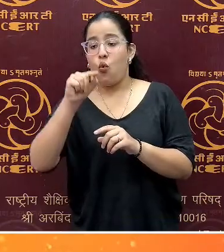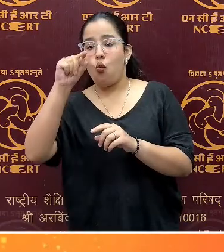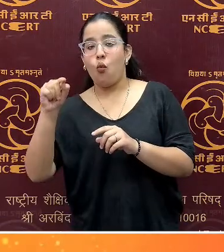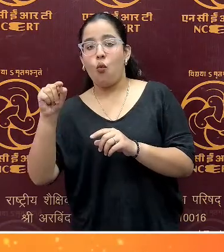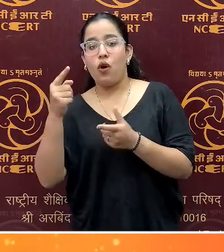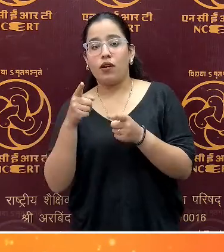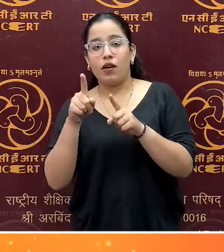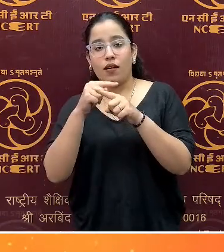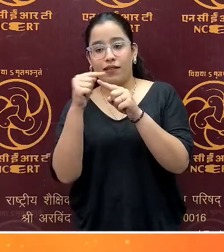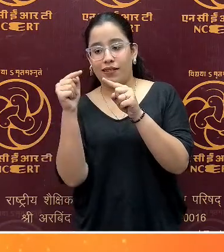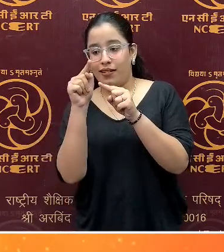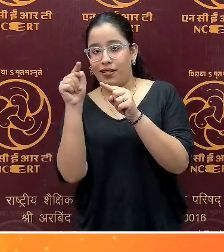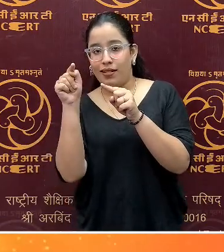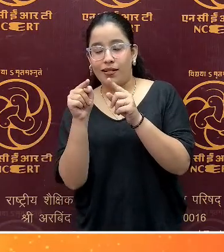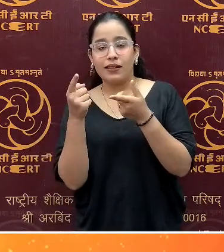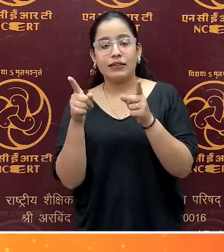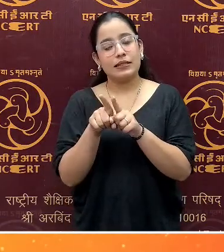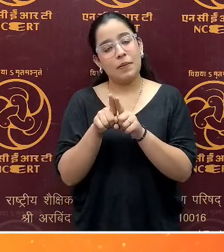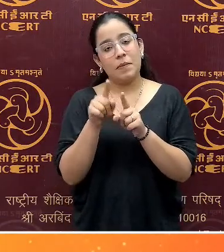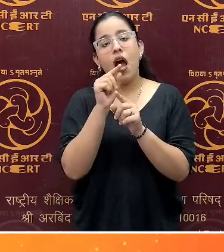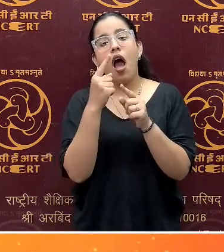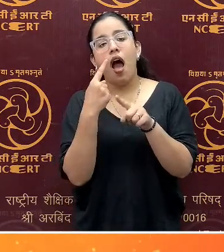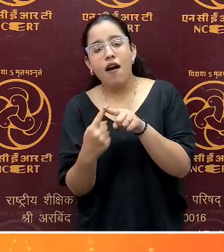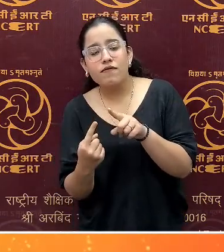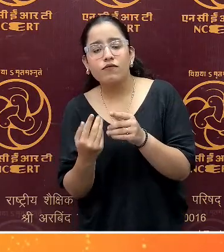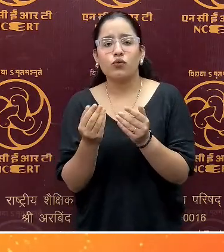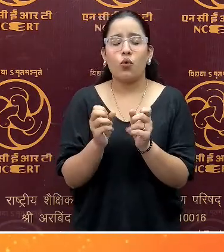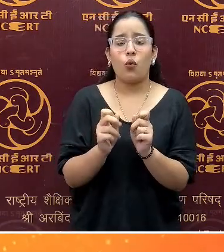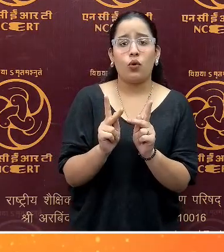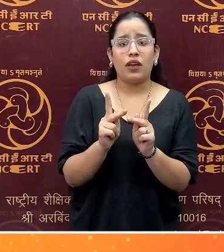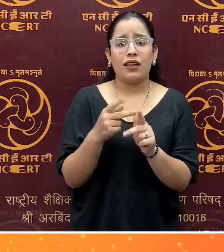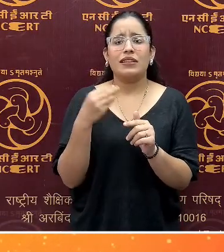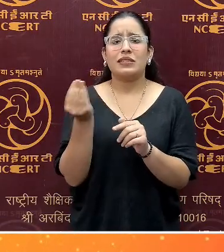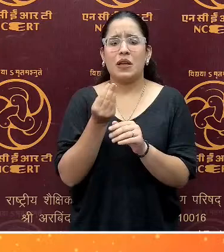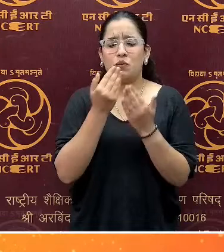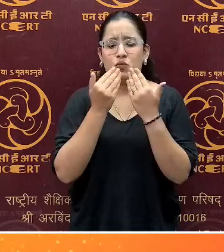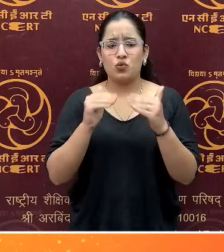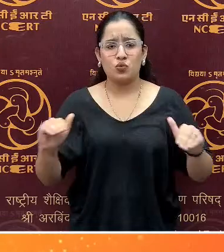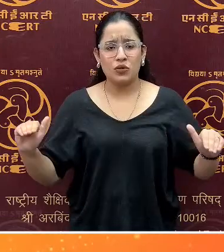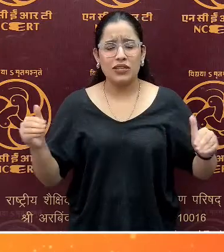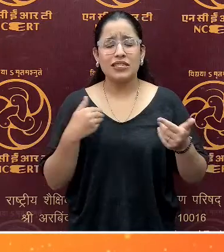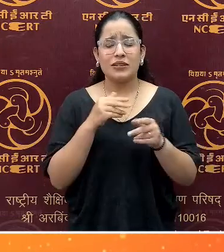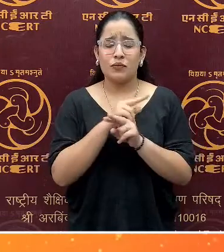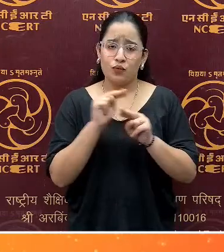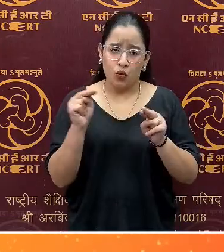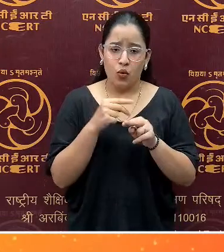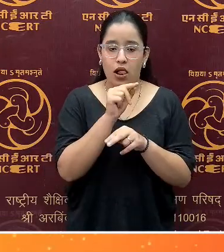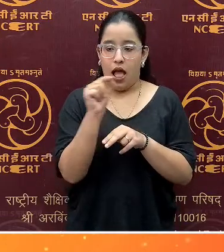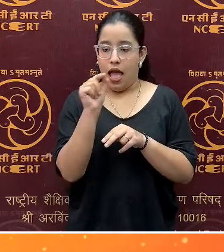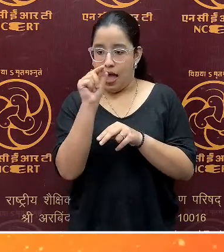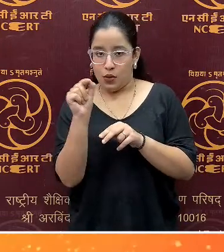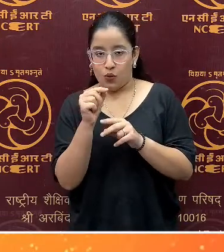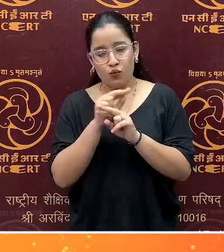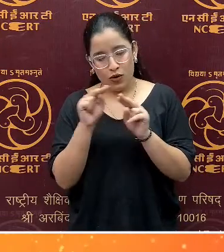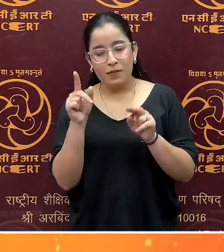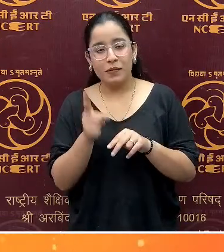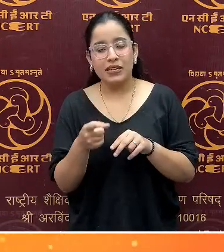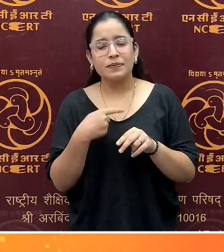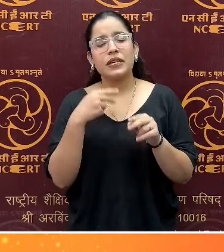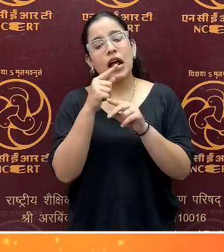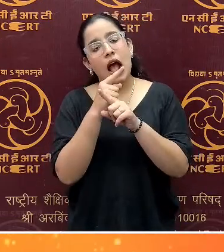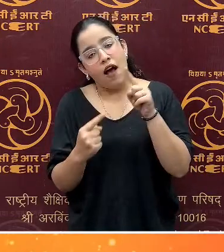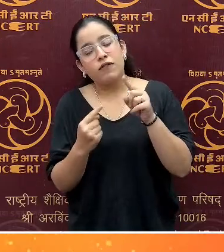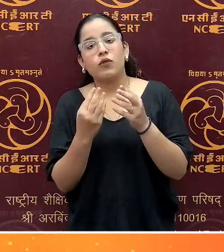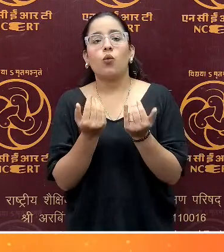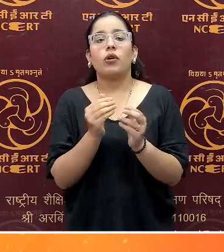half arrow is also fine. Many of the students, they are supposed to write the full arrow. This is also okay.